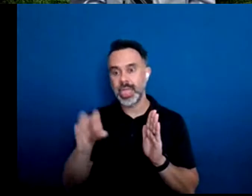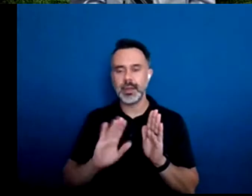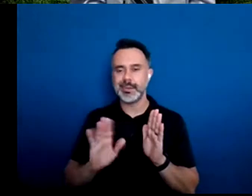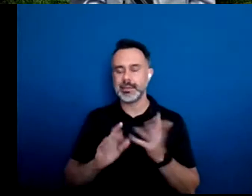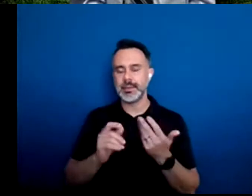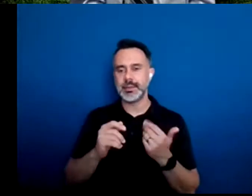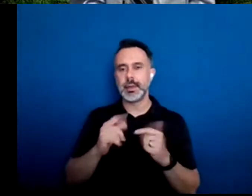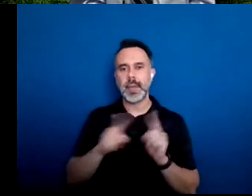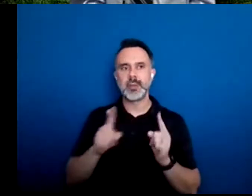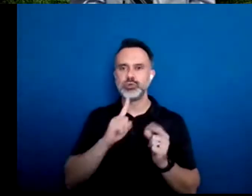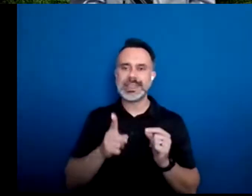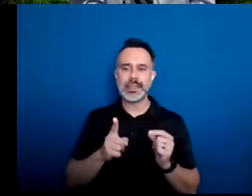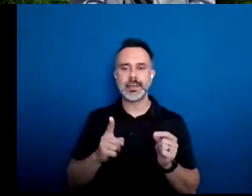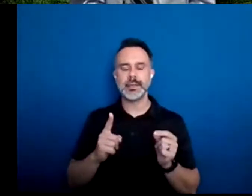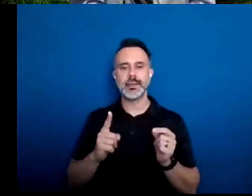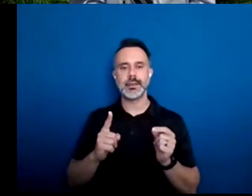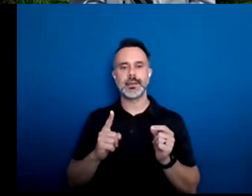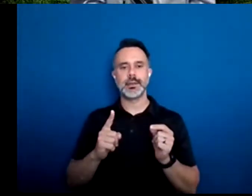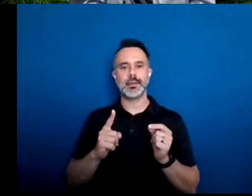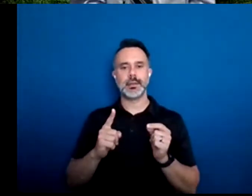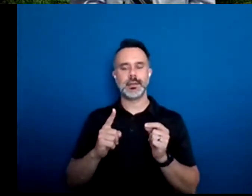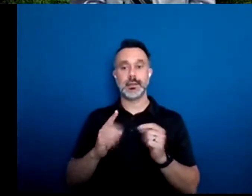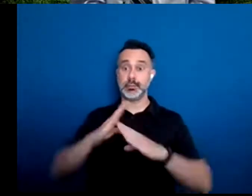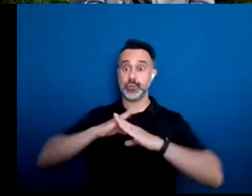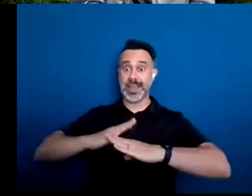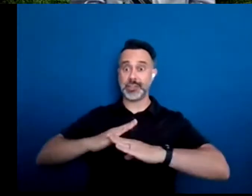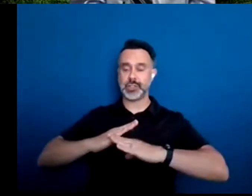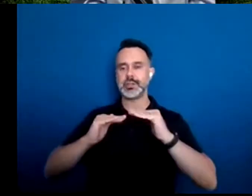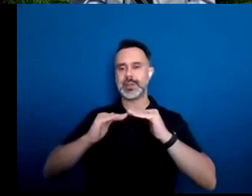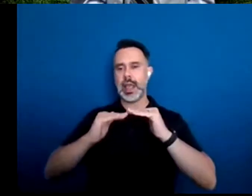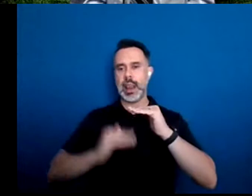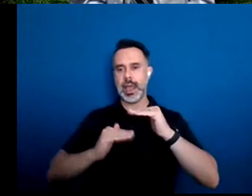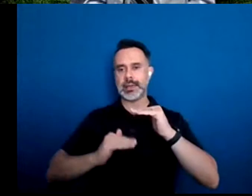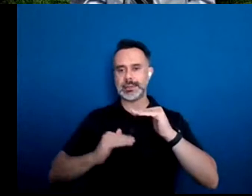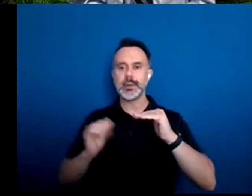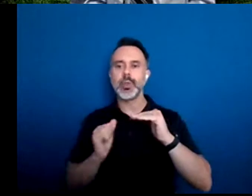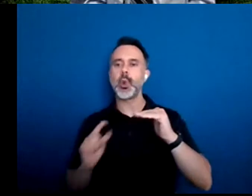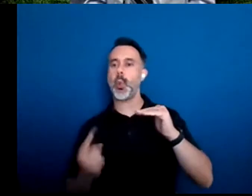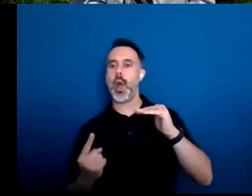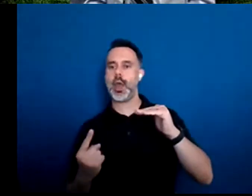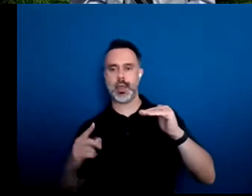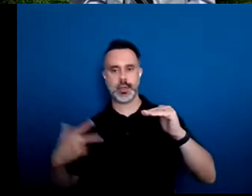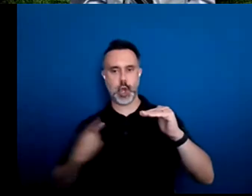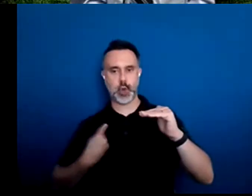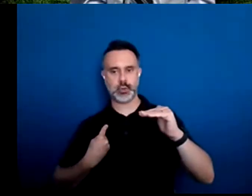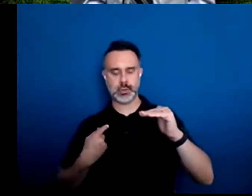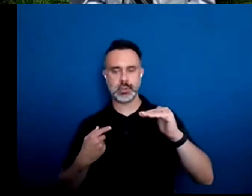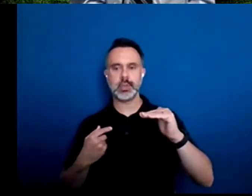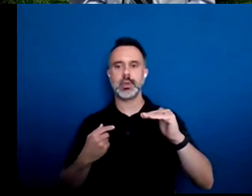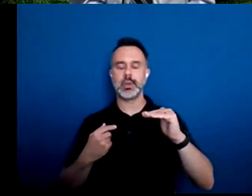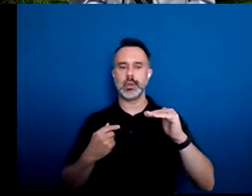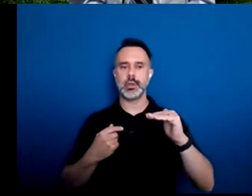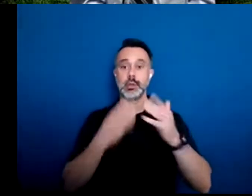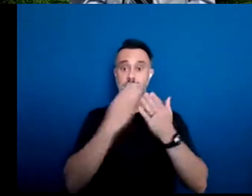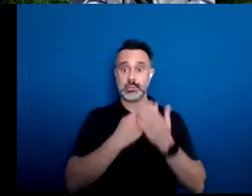less. And most of the cases that we've seen at UCD relating to people who've been vaccinated have